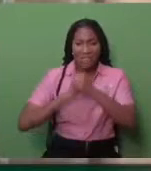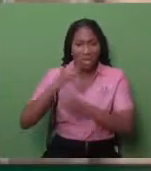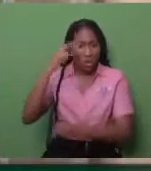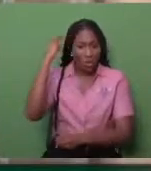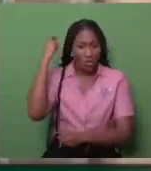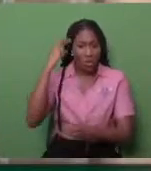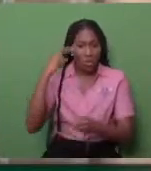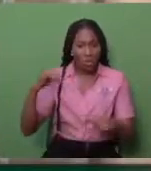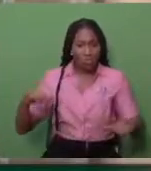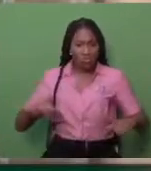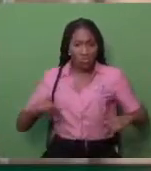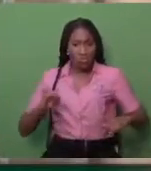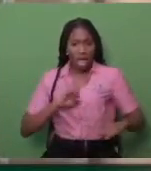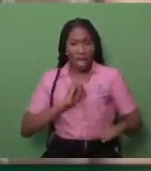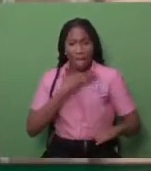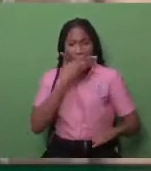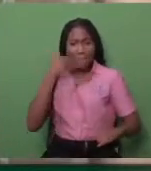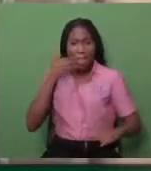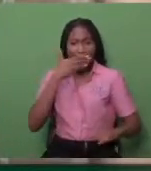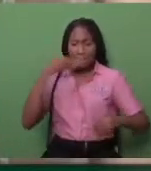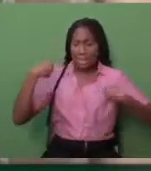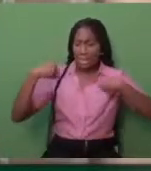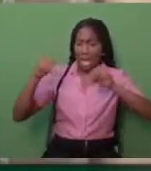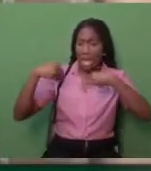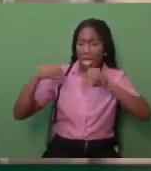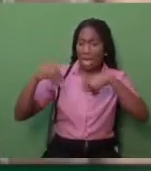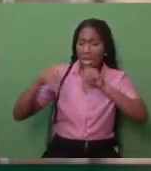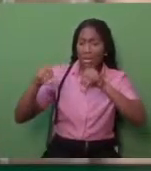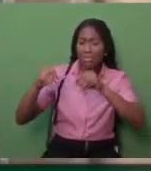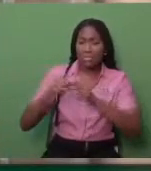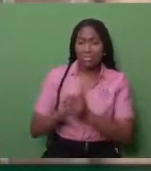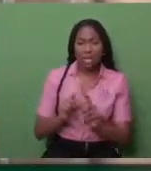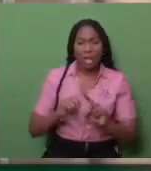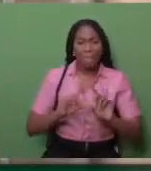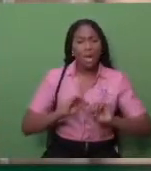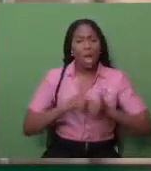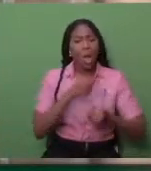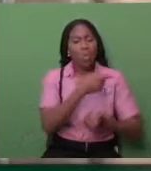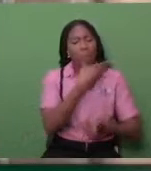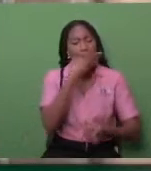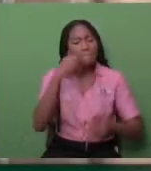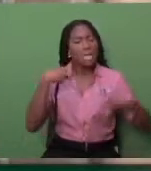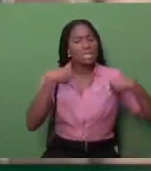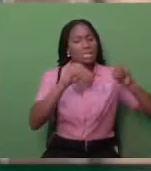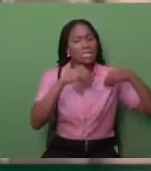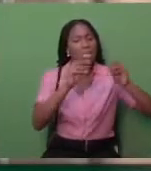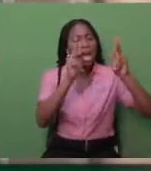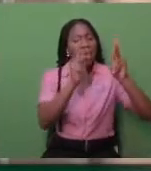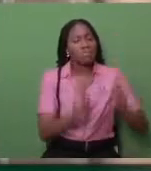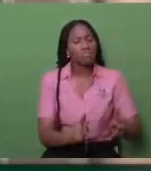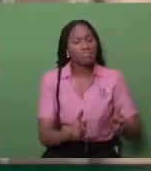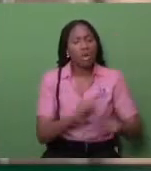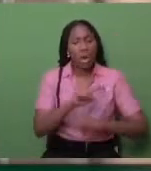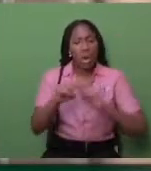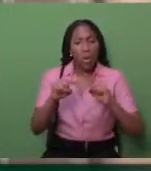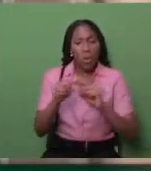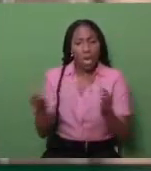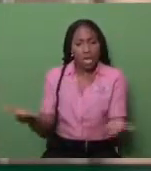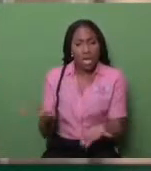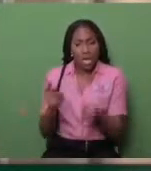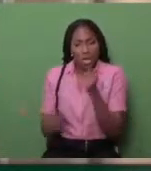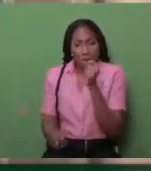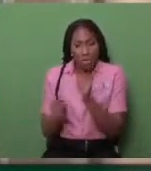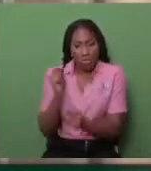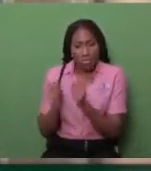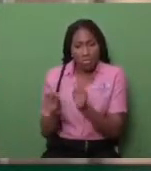salesman. How can you be the best salesman when our nation has gone from positive FDI